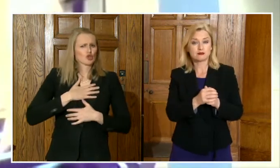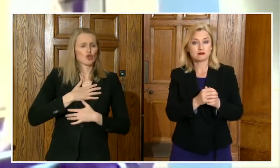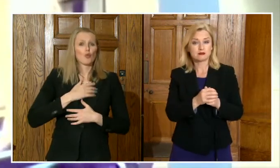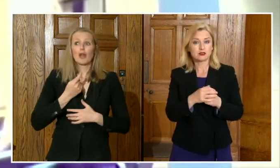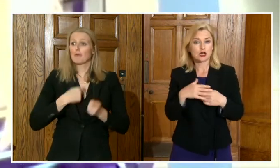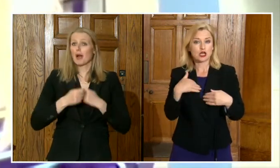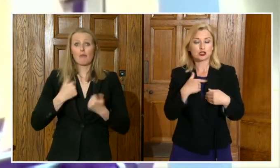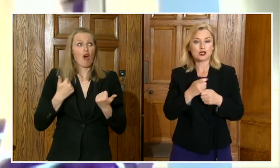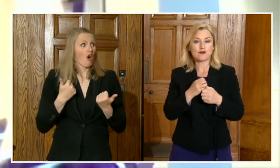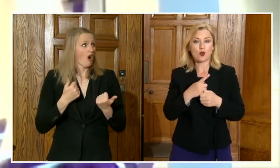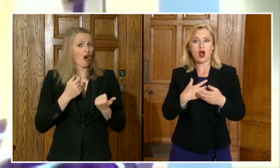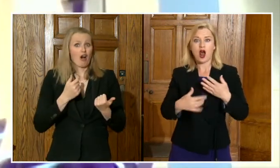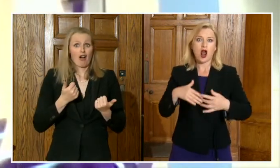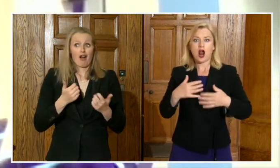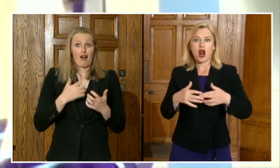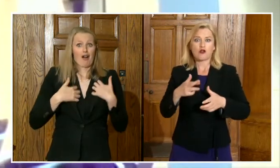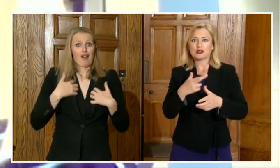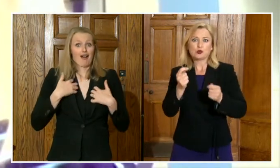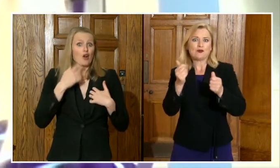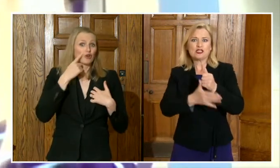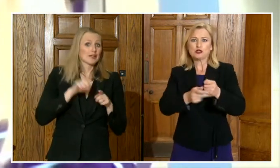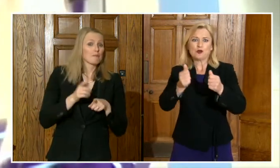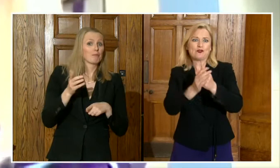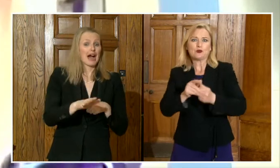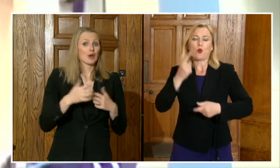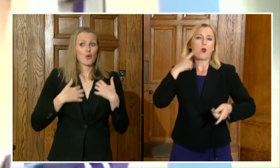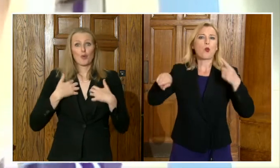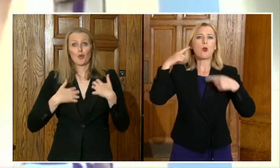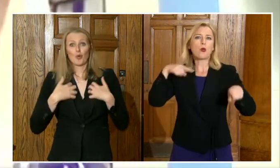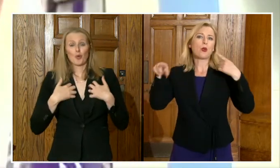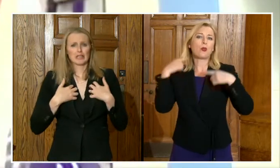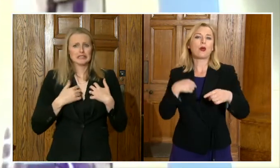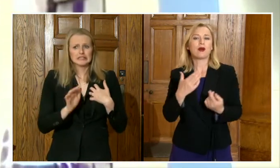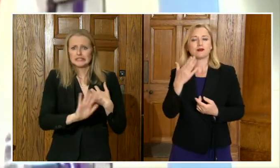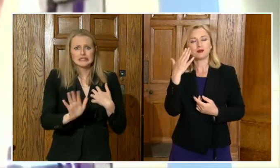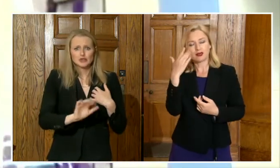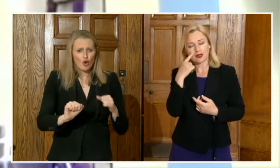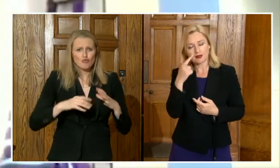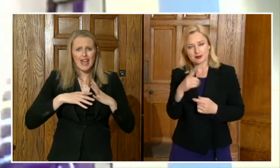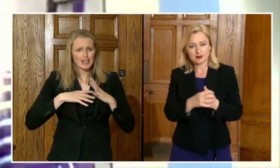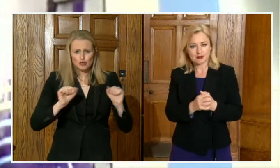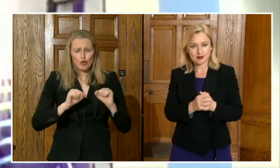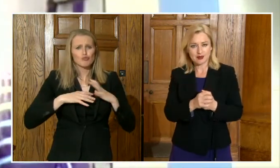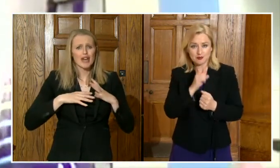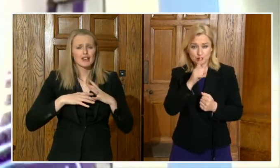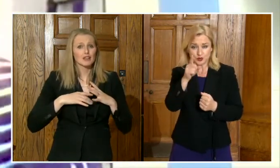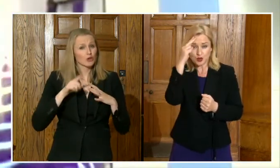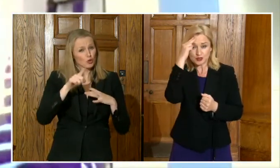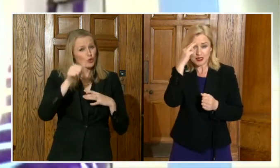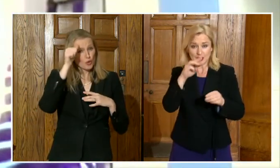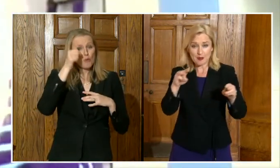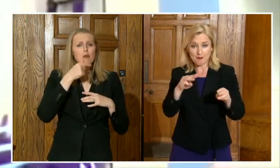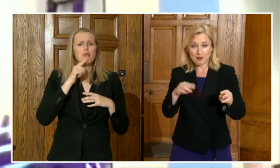of ourselves in terms of the discussion about starting to ease restrictions. Are you understanding that people are looking